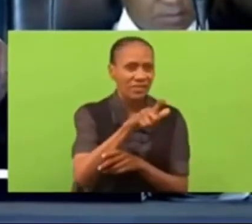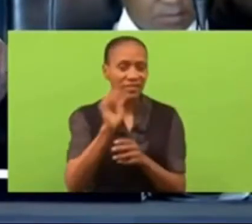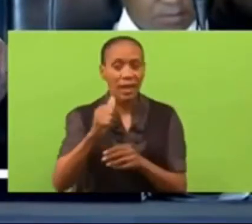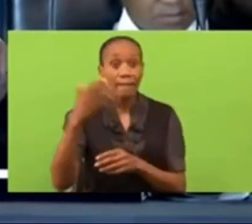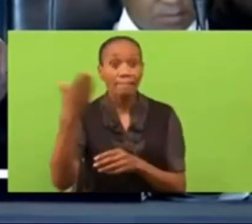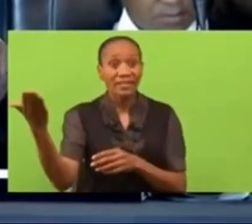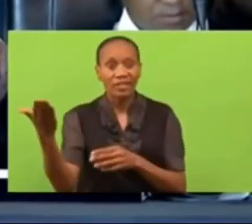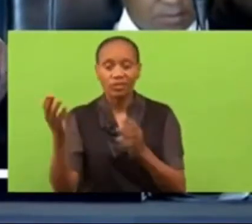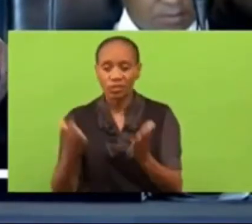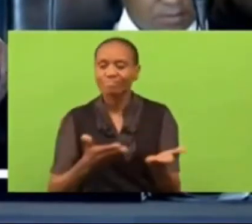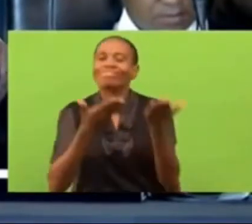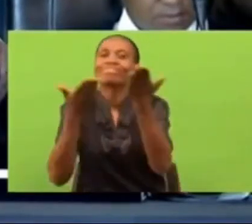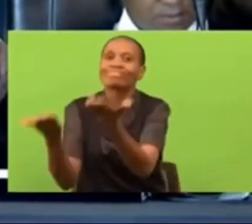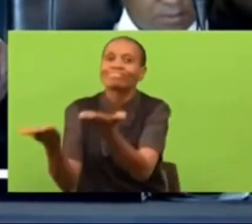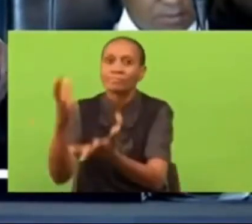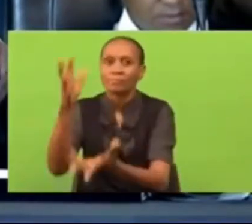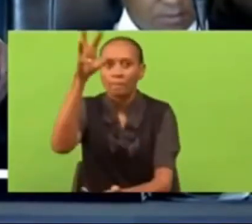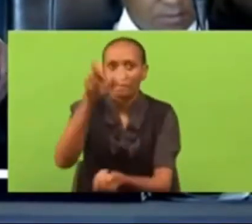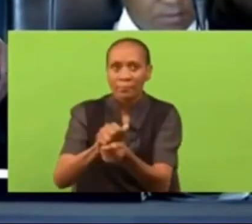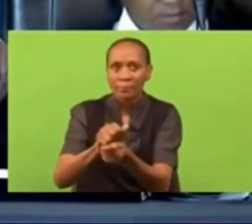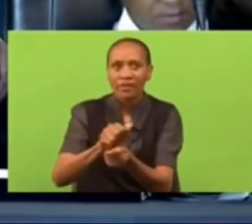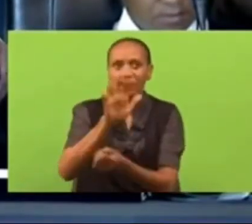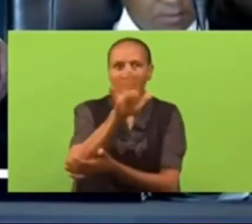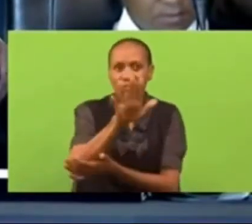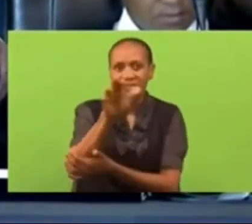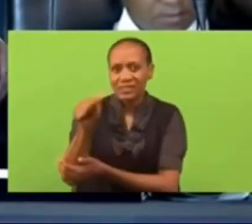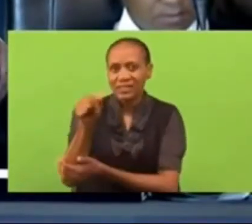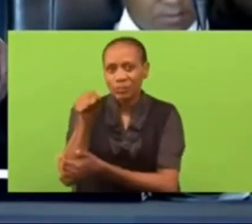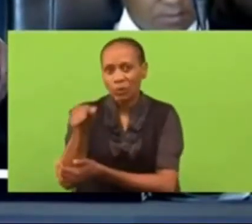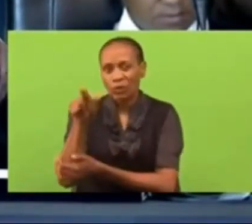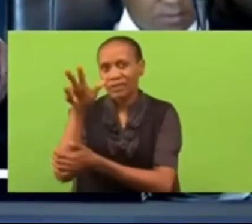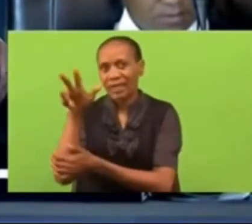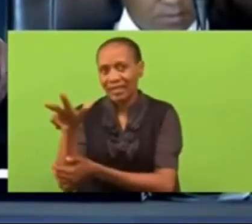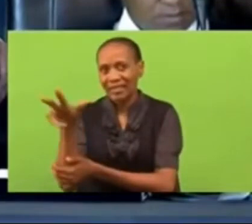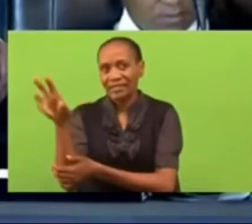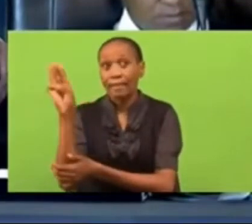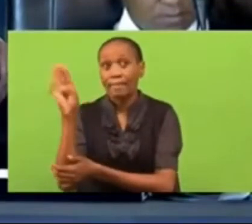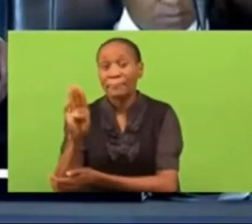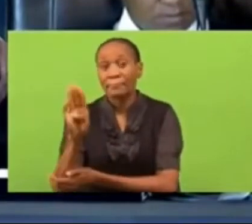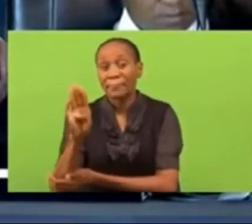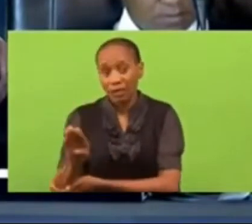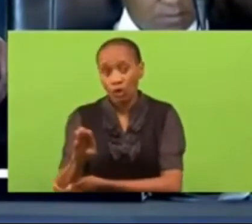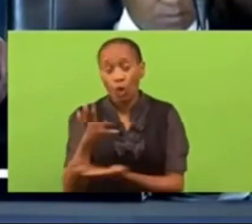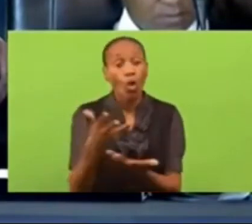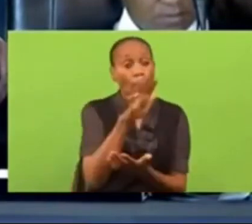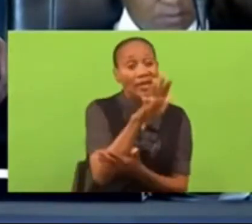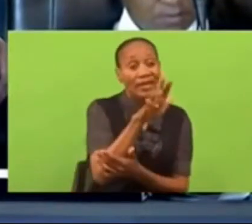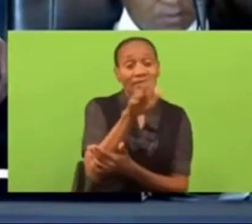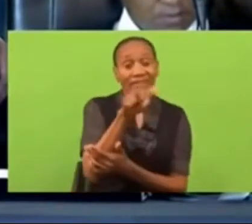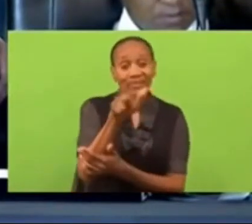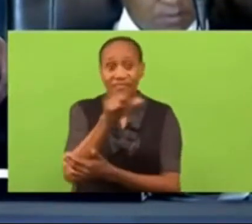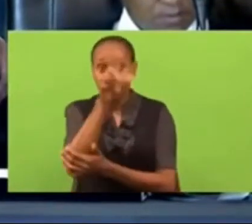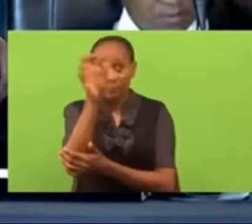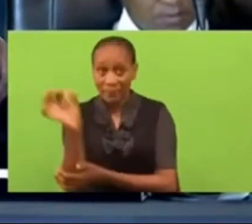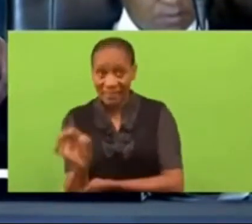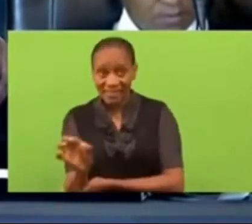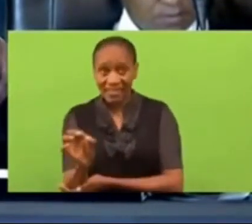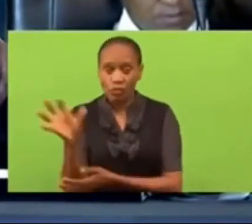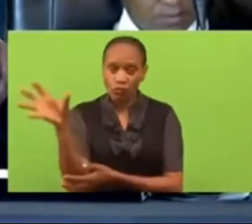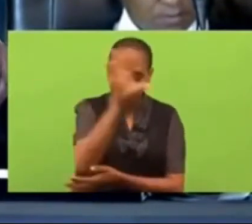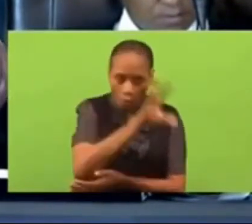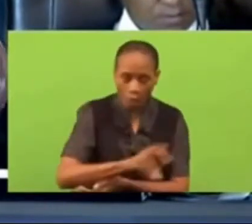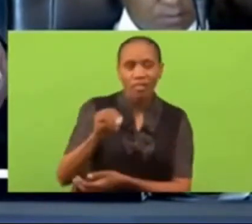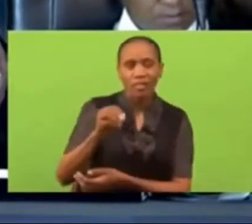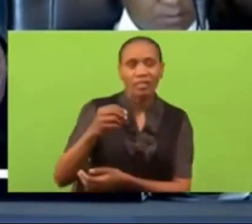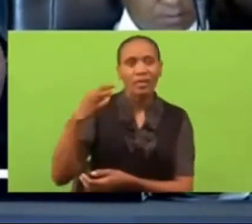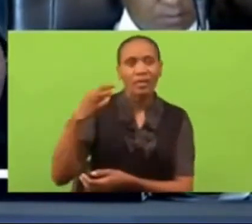submitted, totaling 56.8 billion, or 97% of total municipal debt owed